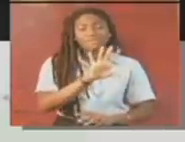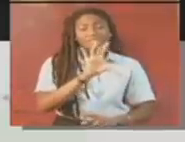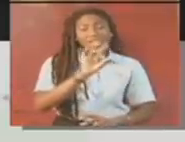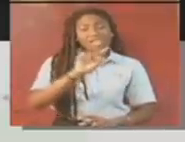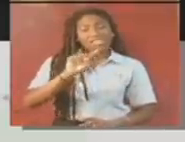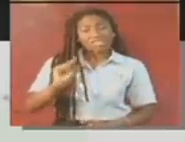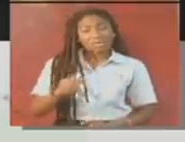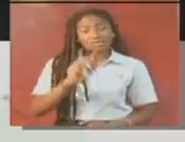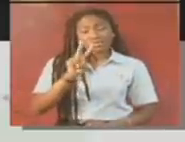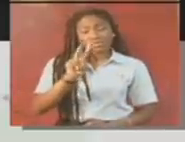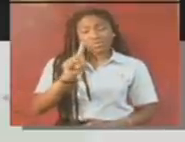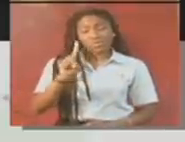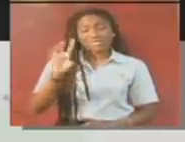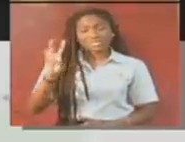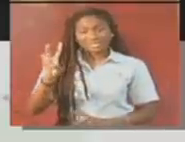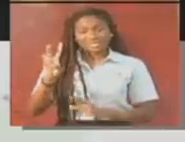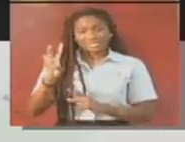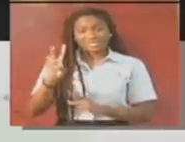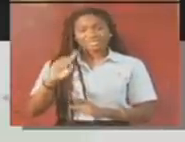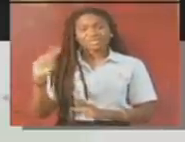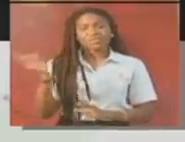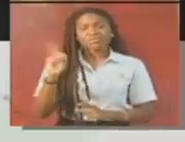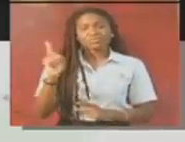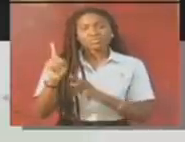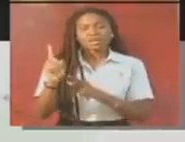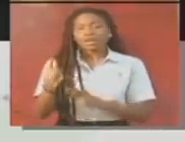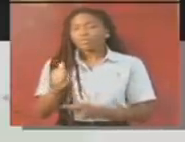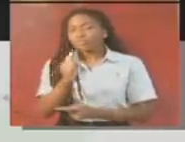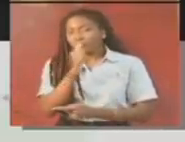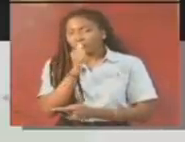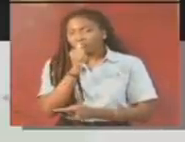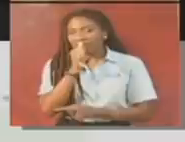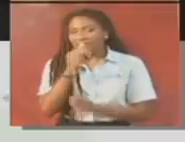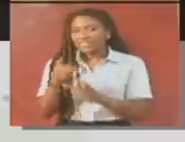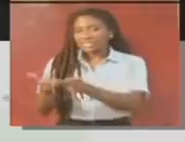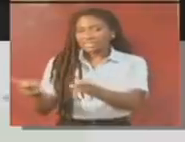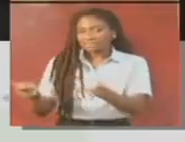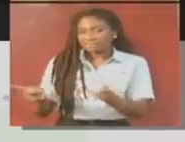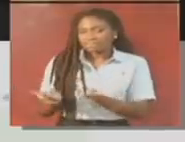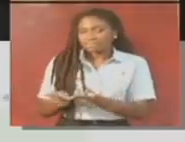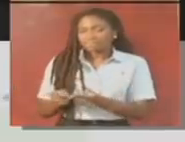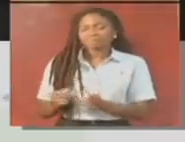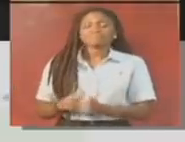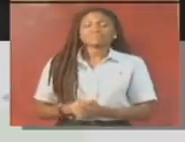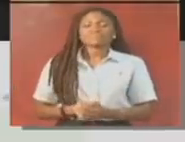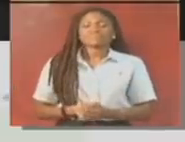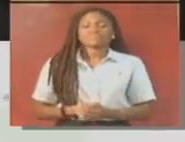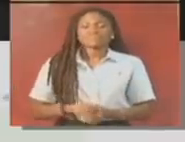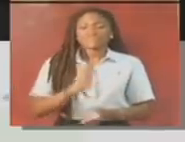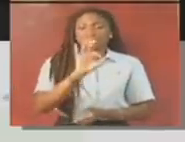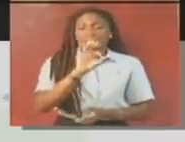58,216 of those tests being done at private facilities. Out of those tests,